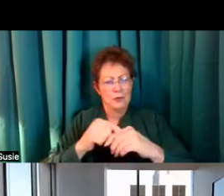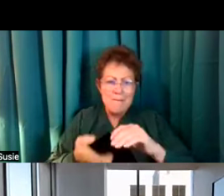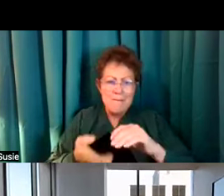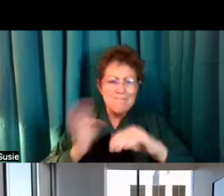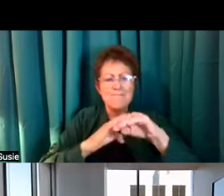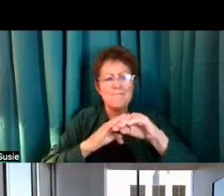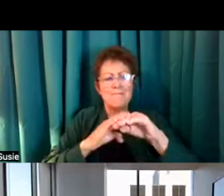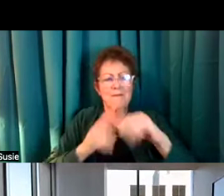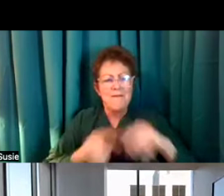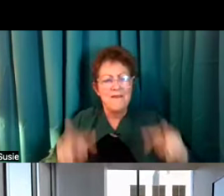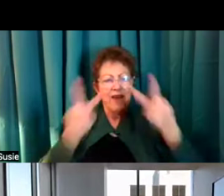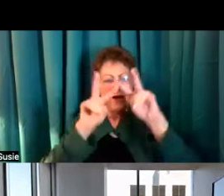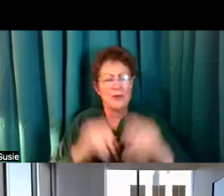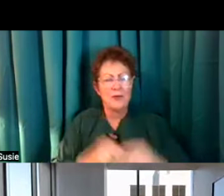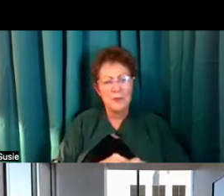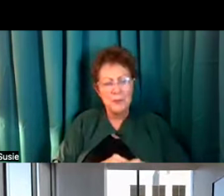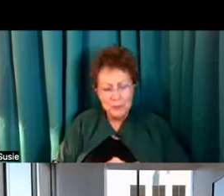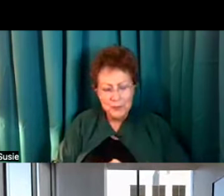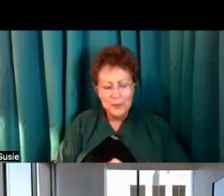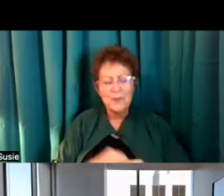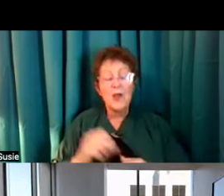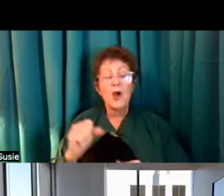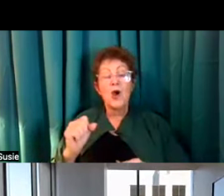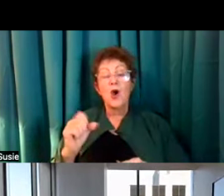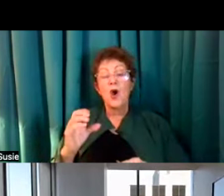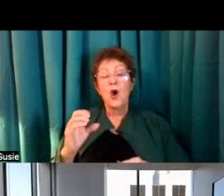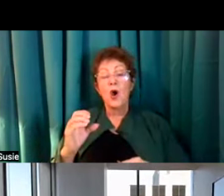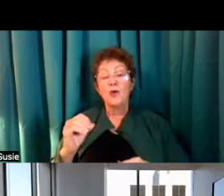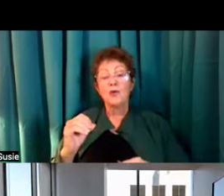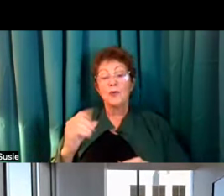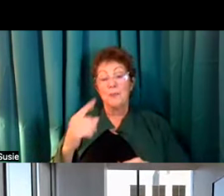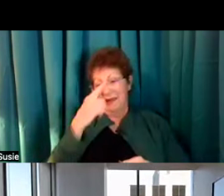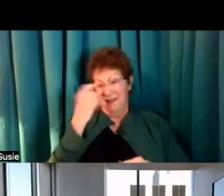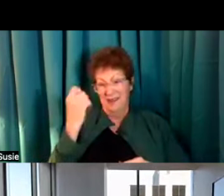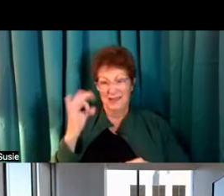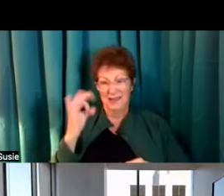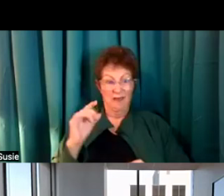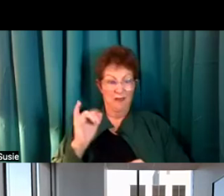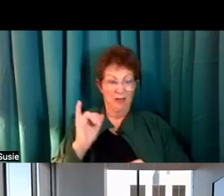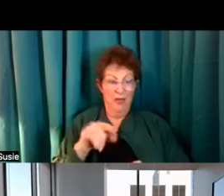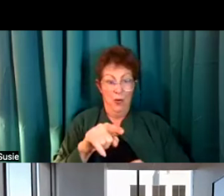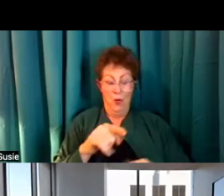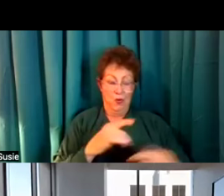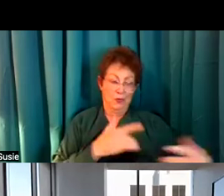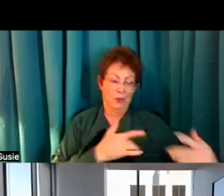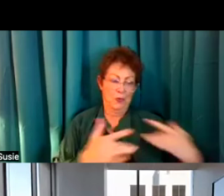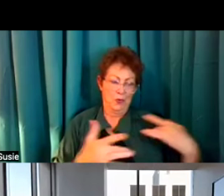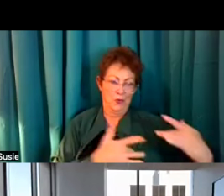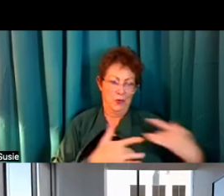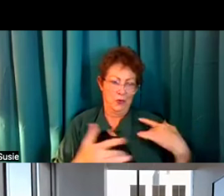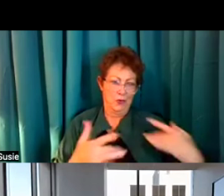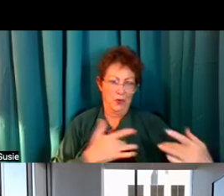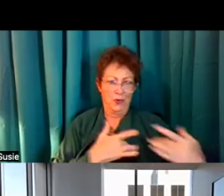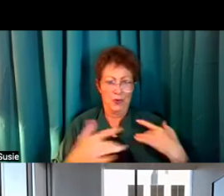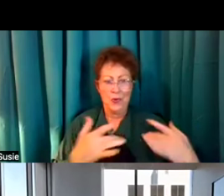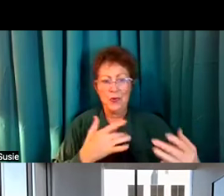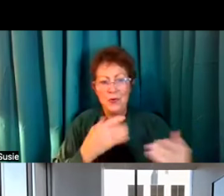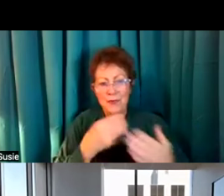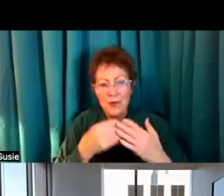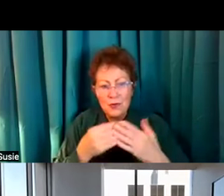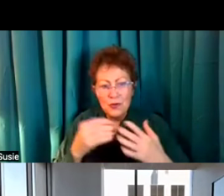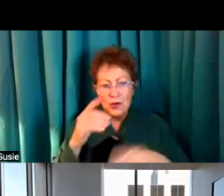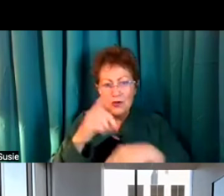And so because of these kind of concerns around fiduciary duties, people